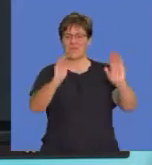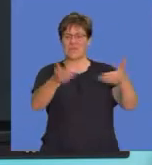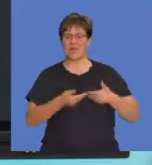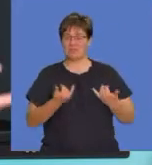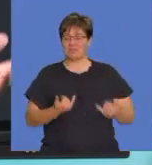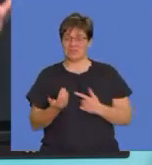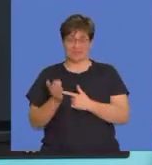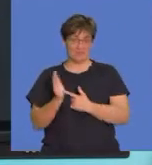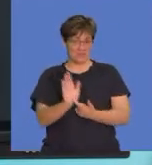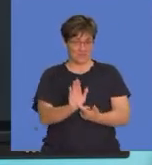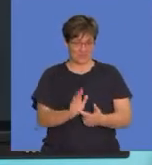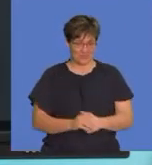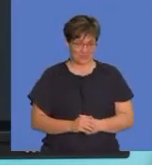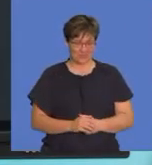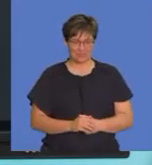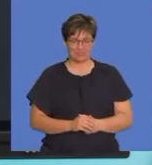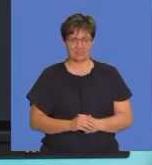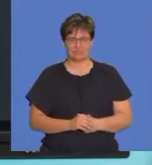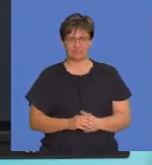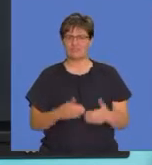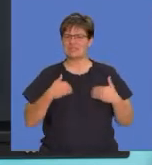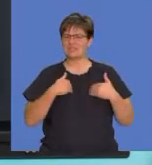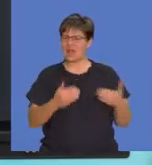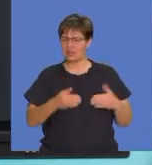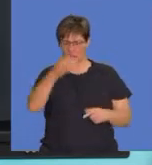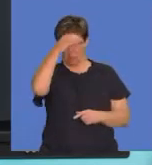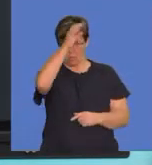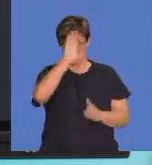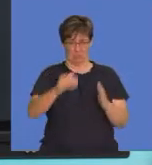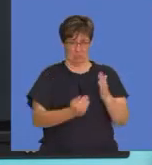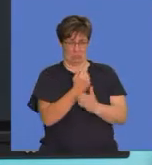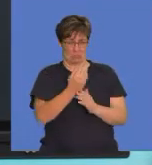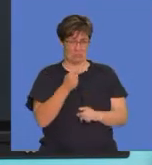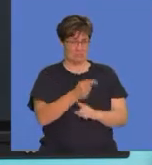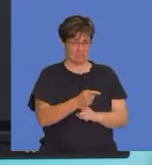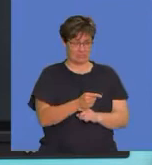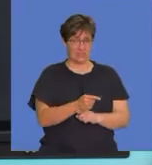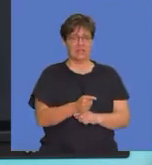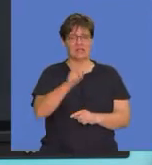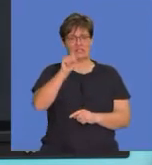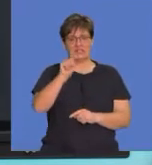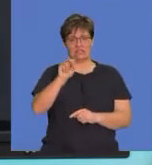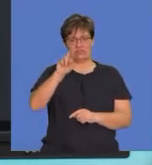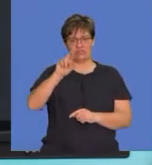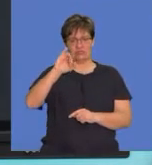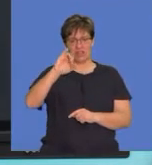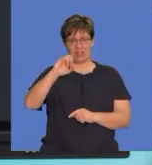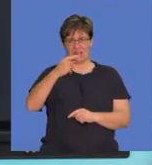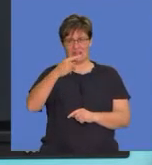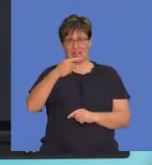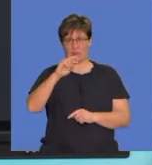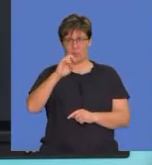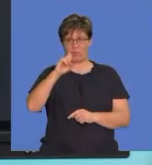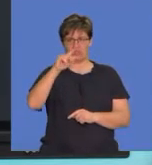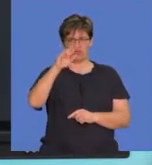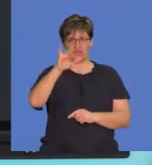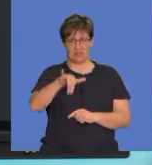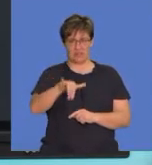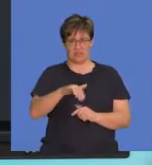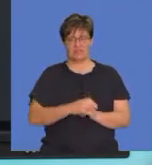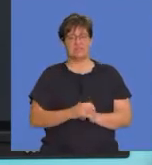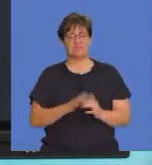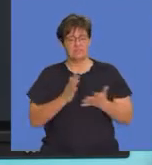today's show. So we are starting a new concept, which is trigonometry. So to start, we're just going to start with